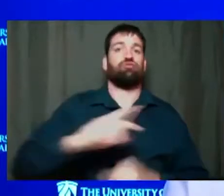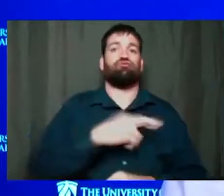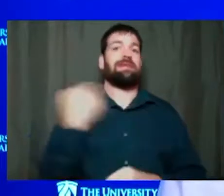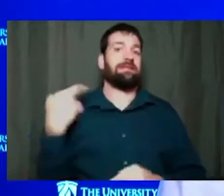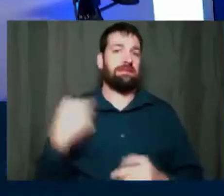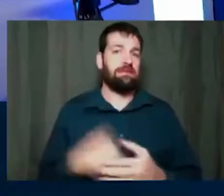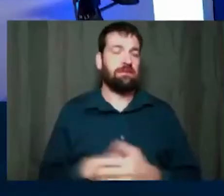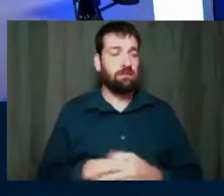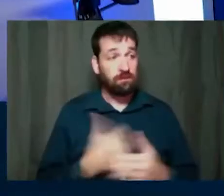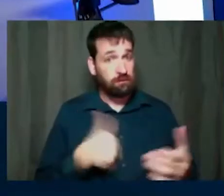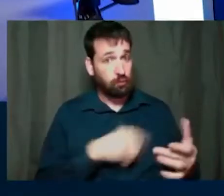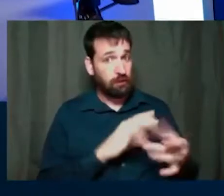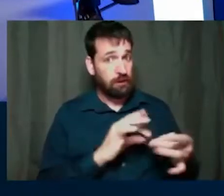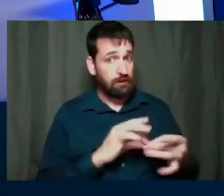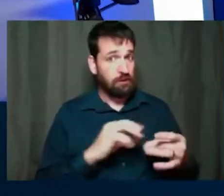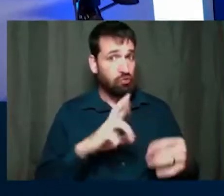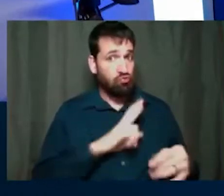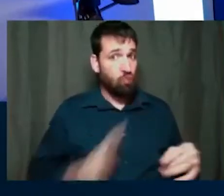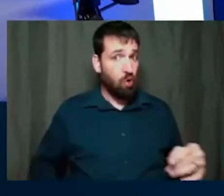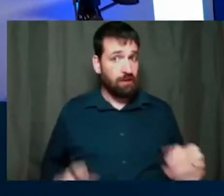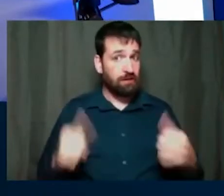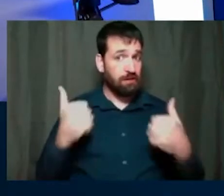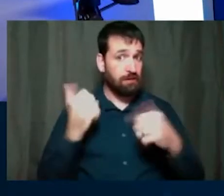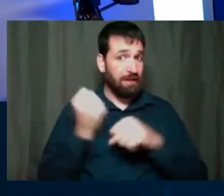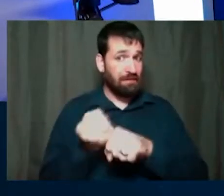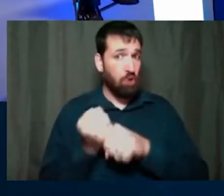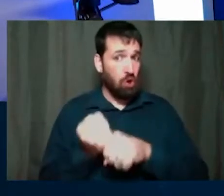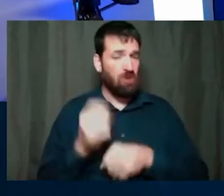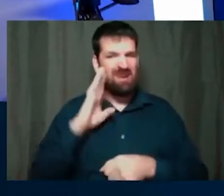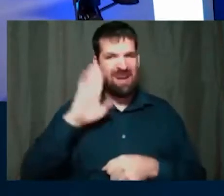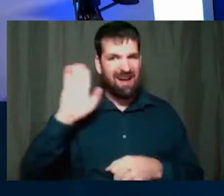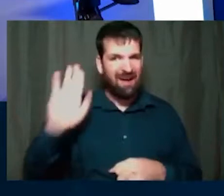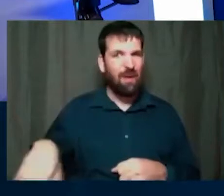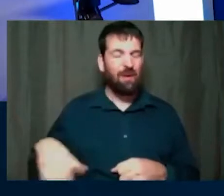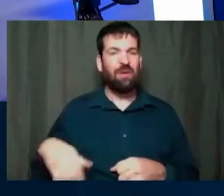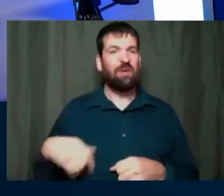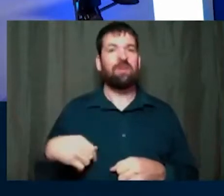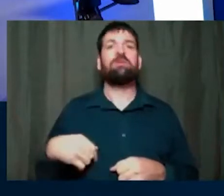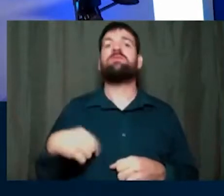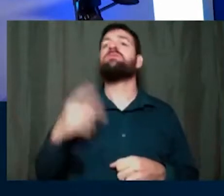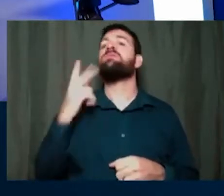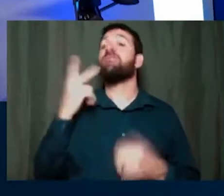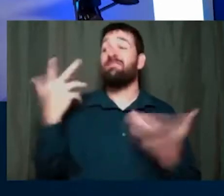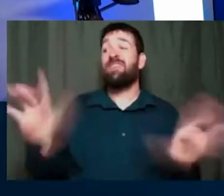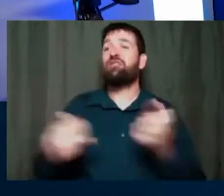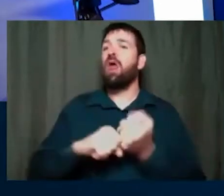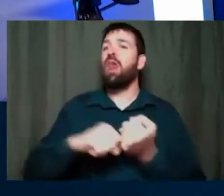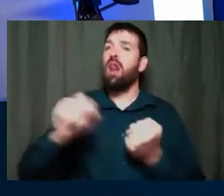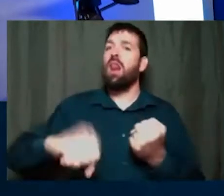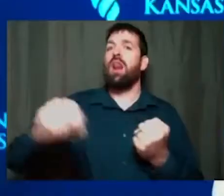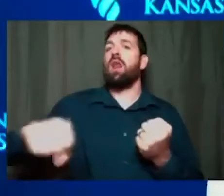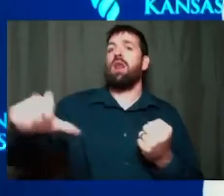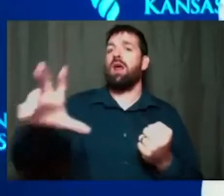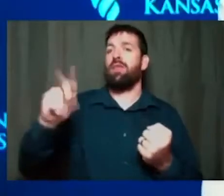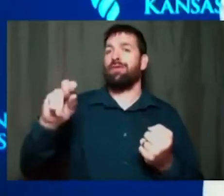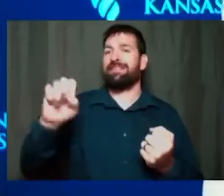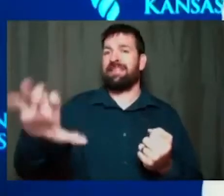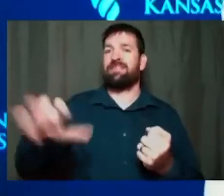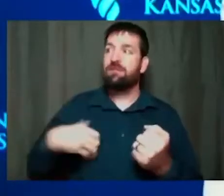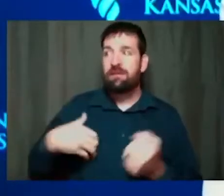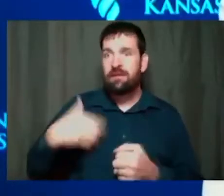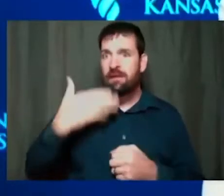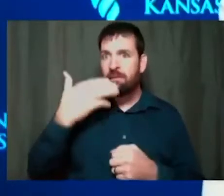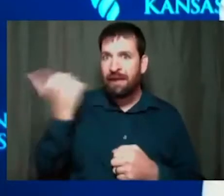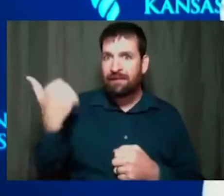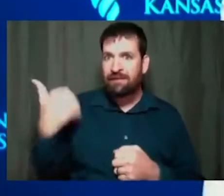say about Royals baseball for just a minute? I know we're all homers here, and we'll shut up. Let me see. Hold on. You're past your 30 seconds. I know, but come I'll on. take it back We have later. the best young arms, and we have the best